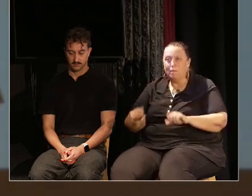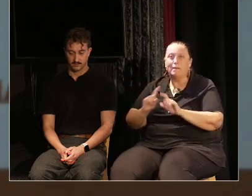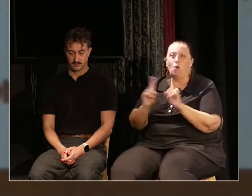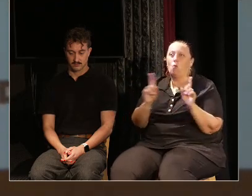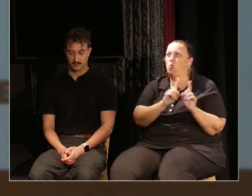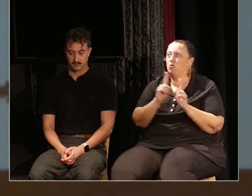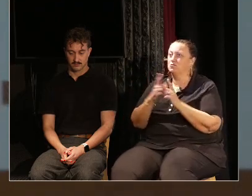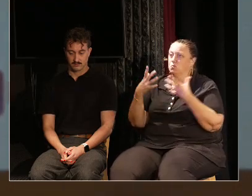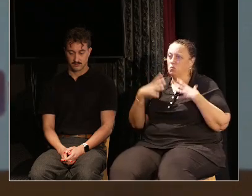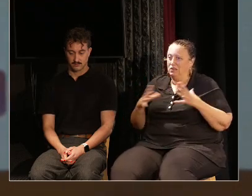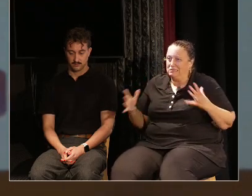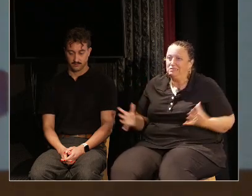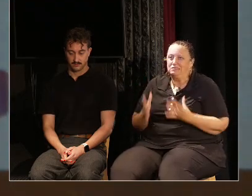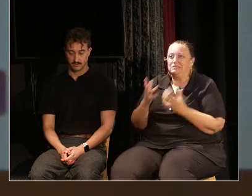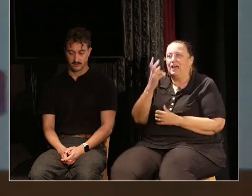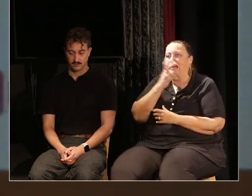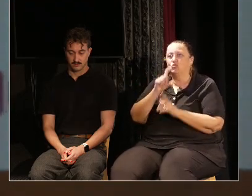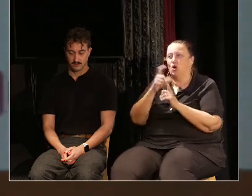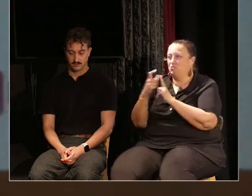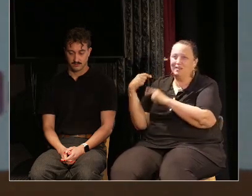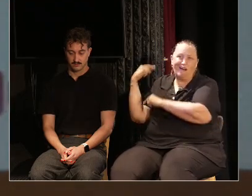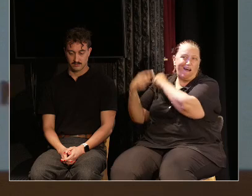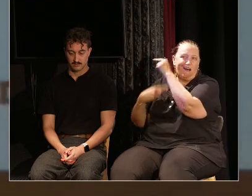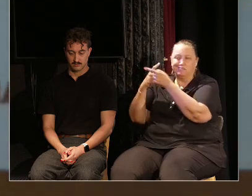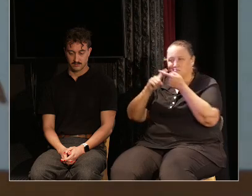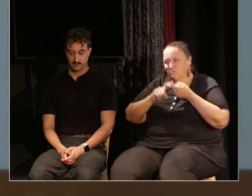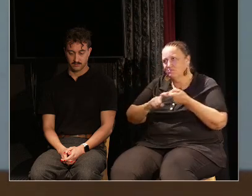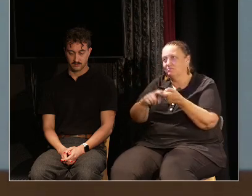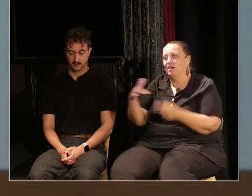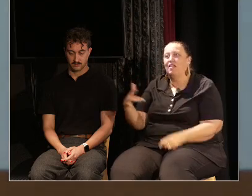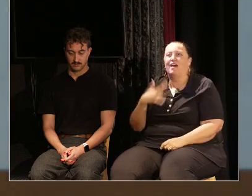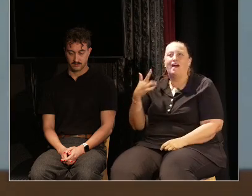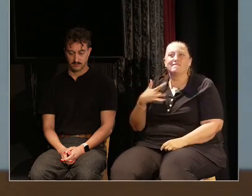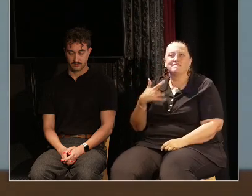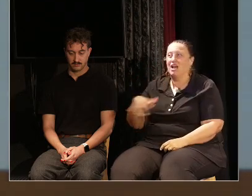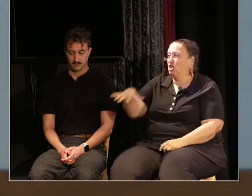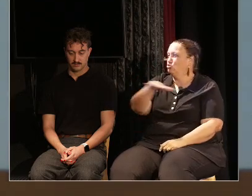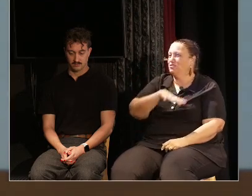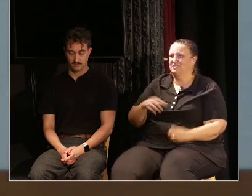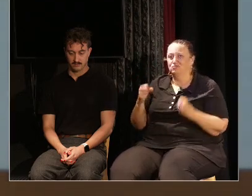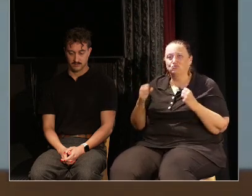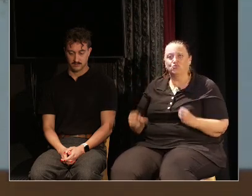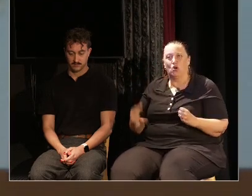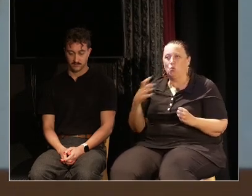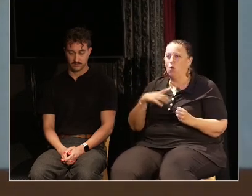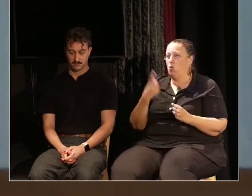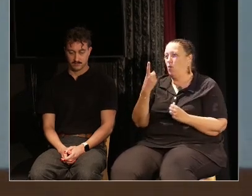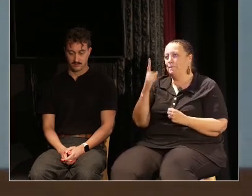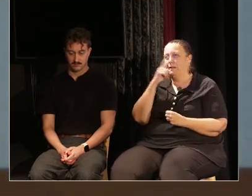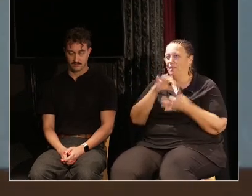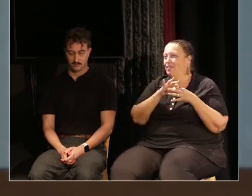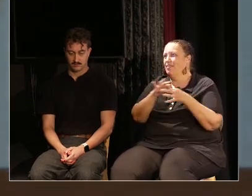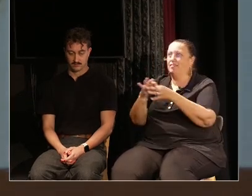of keeping this ancient culture alive and this country strong so that we can thrive as one people walking the path